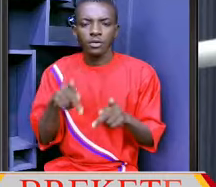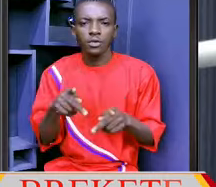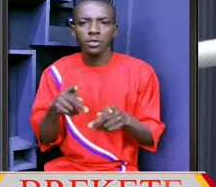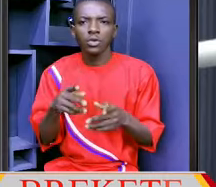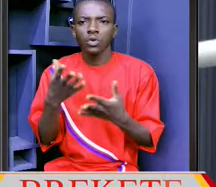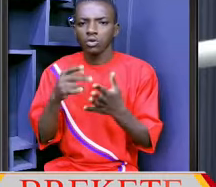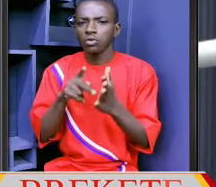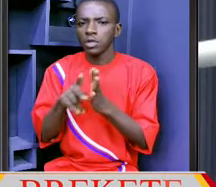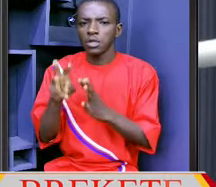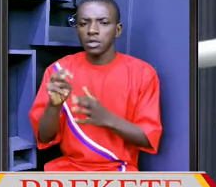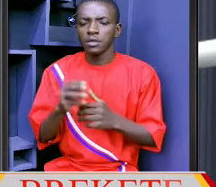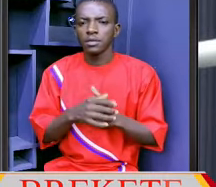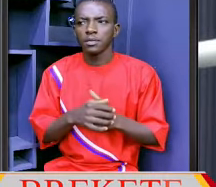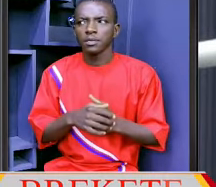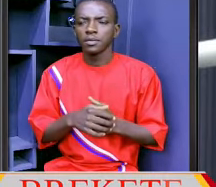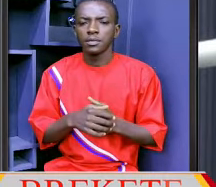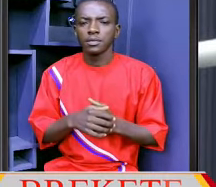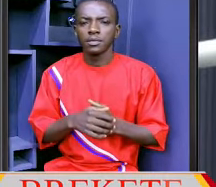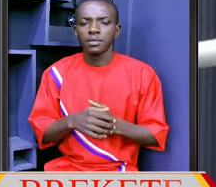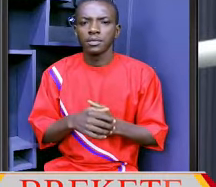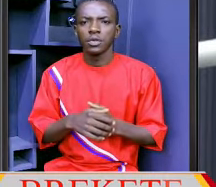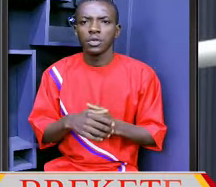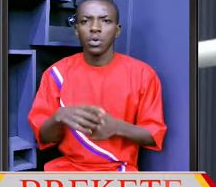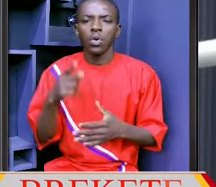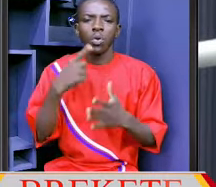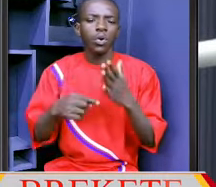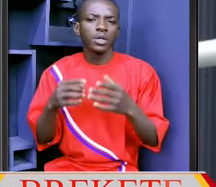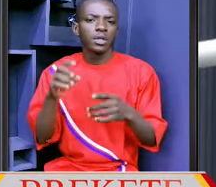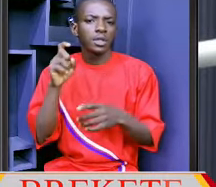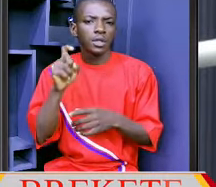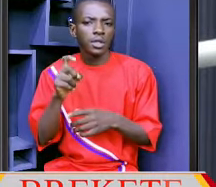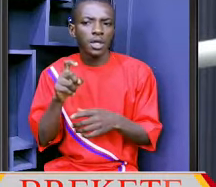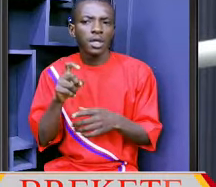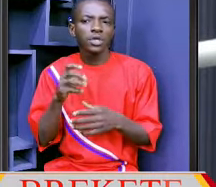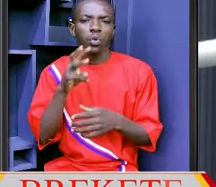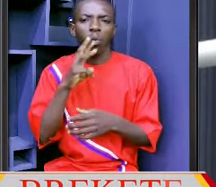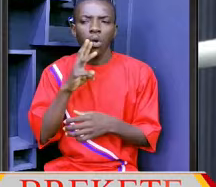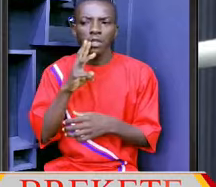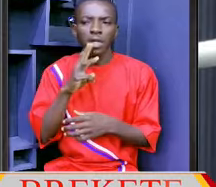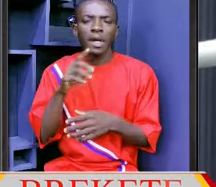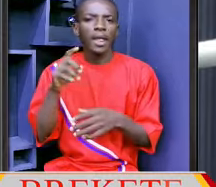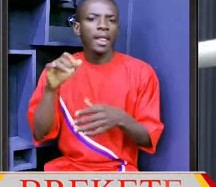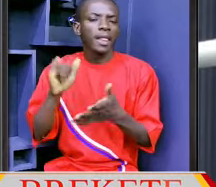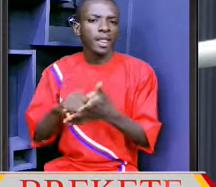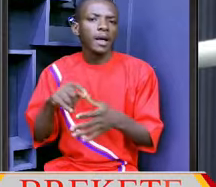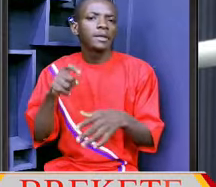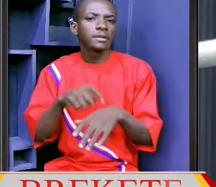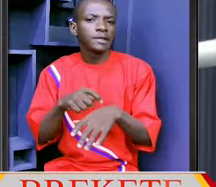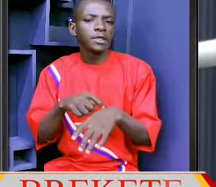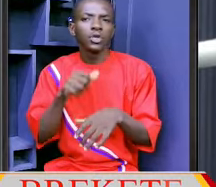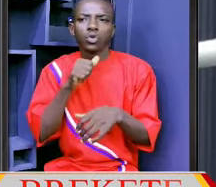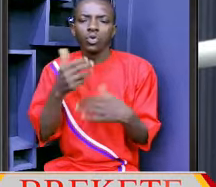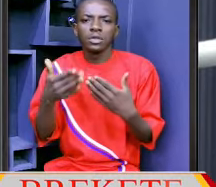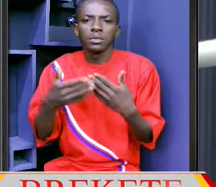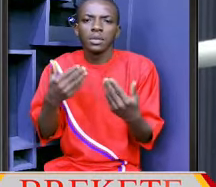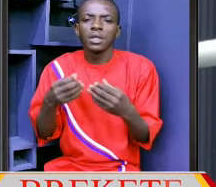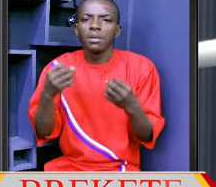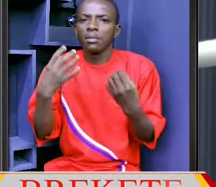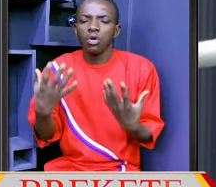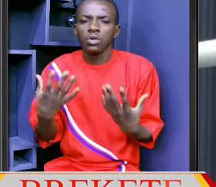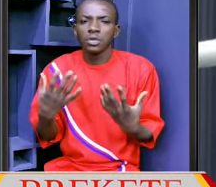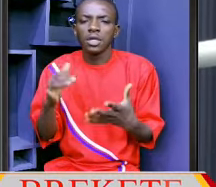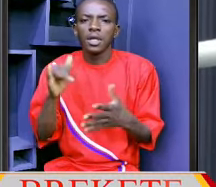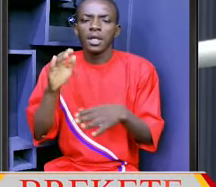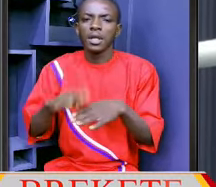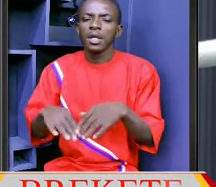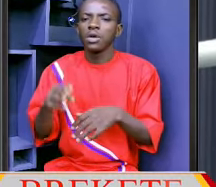Now kill, you won't kill him, abi? Yes, sir. What he need, now water. At that material time, nothing matters most